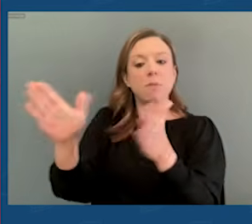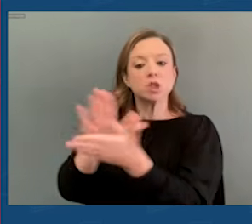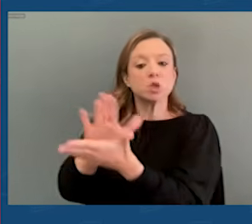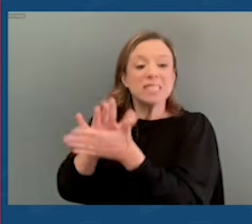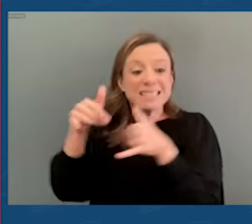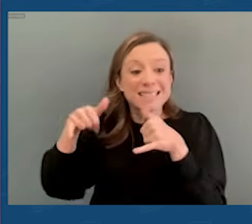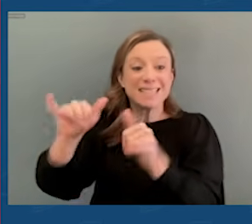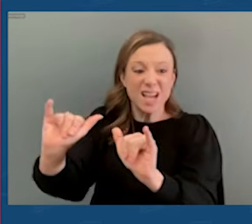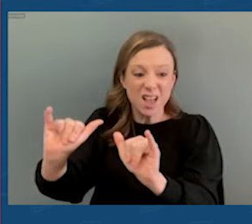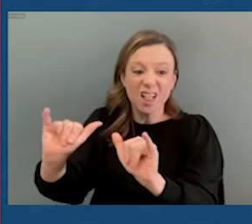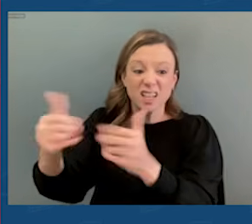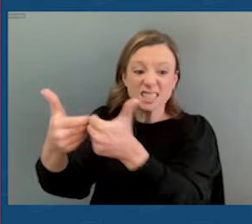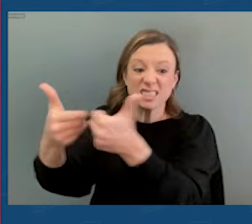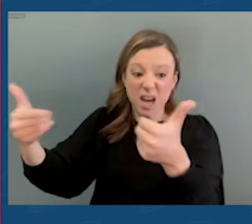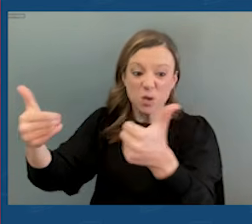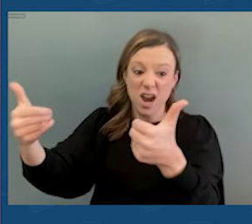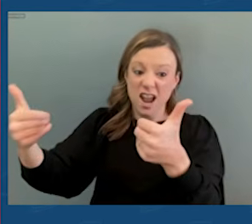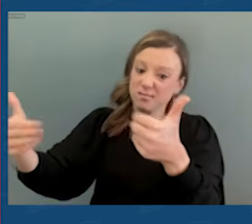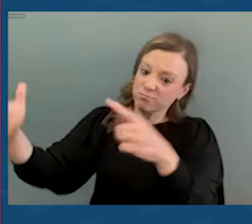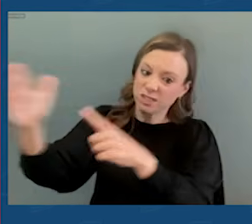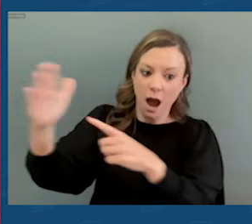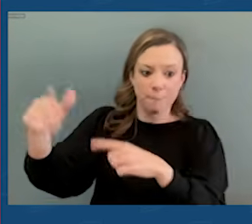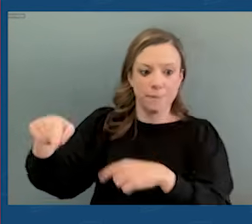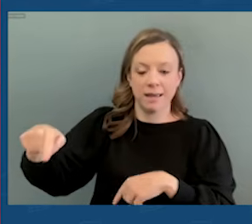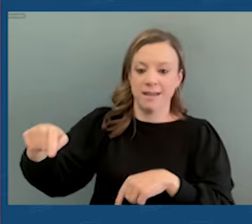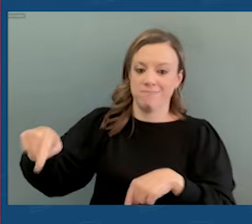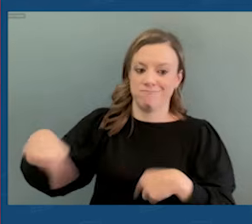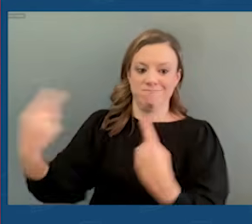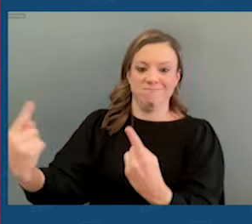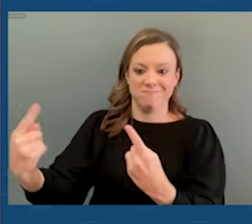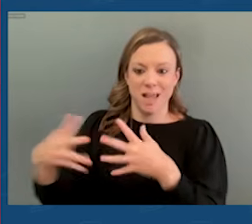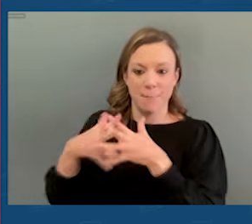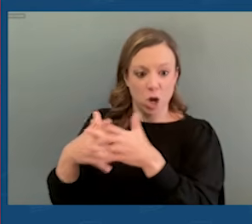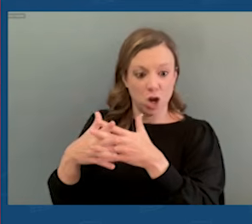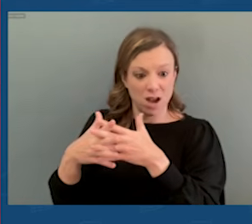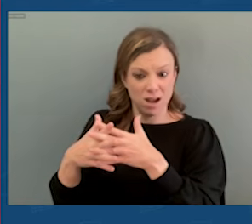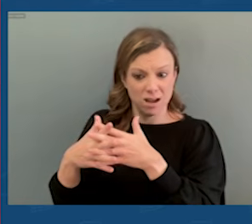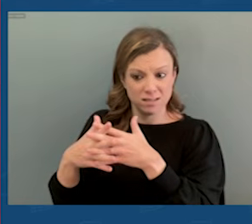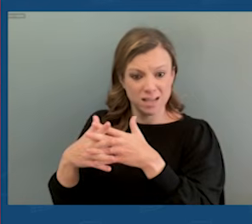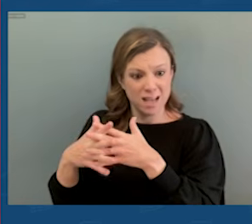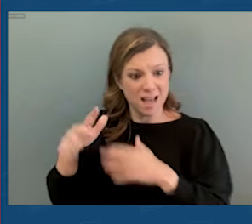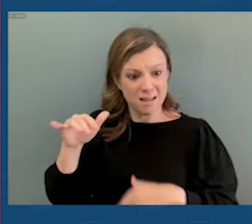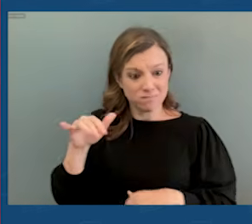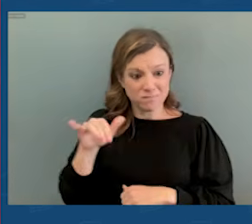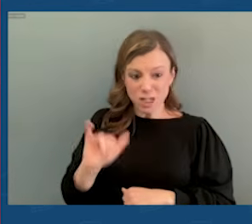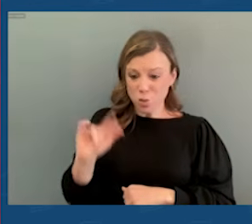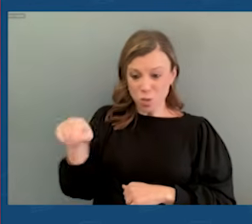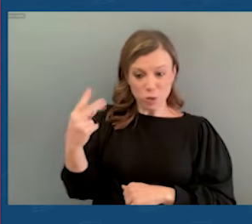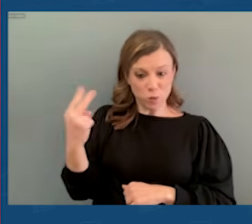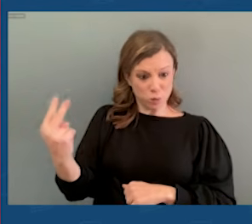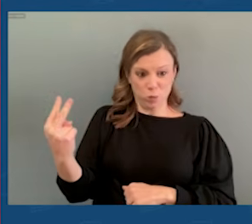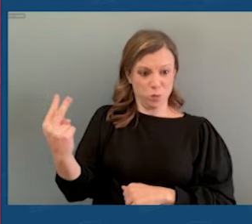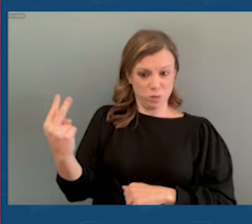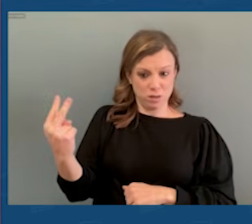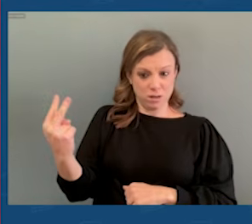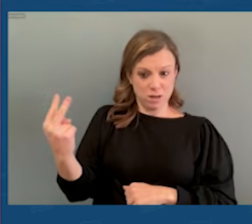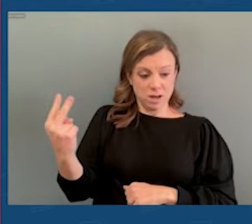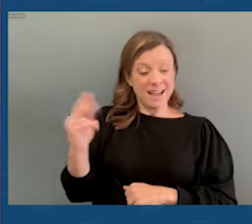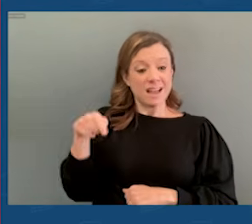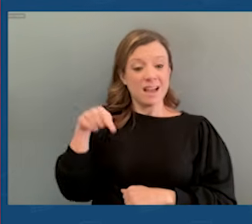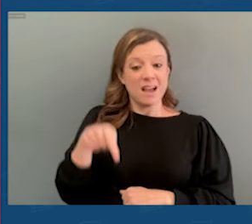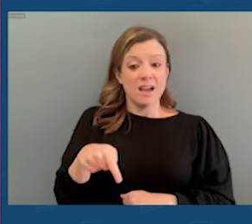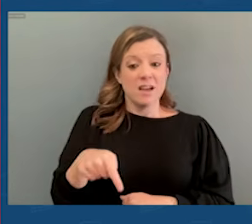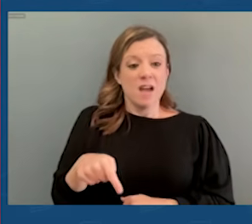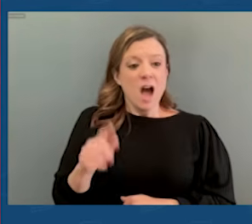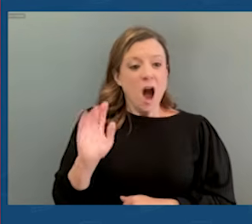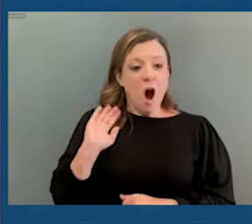nation. And these are only 2 stories. In this pivotal moment in our nation's history marked by a heightened awareness of